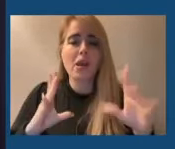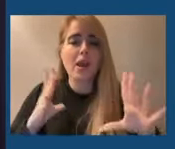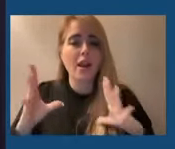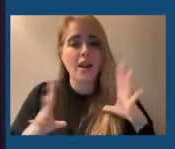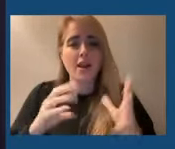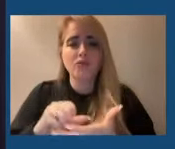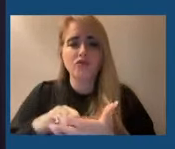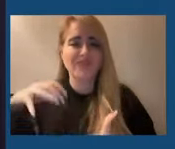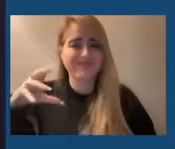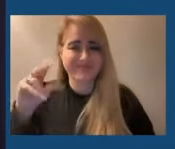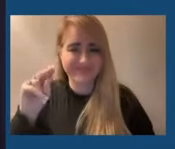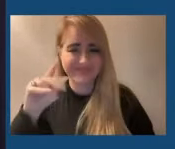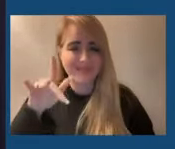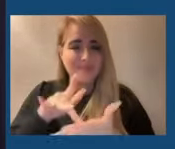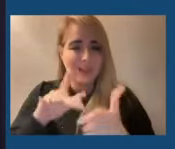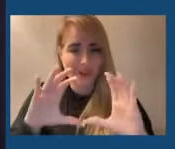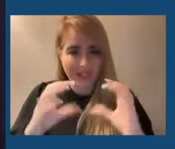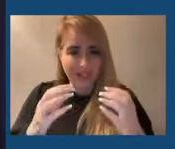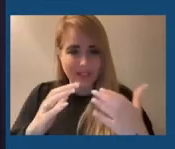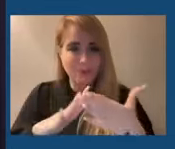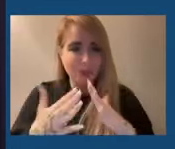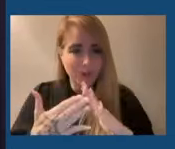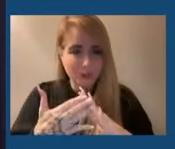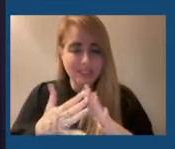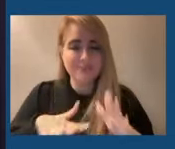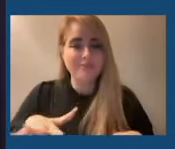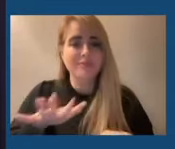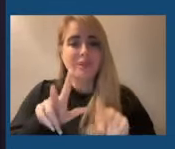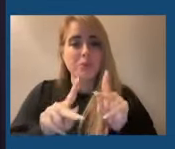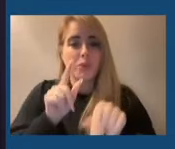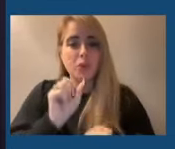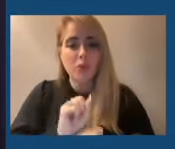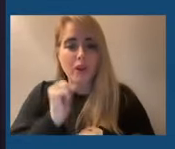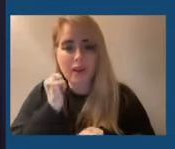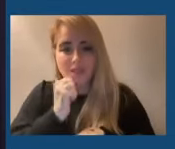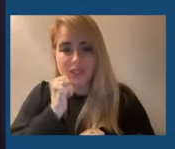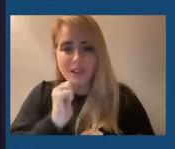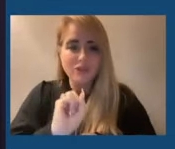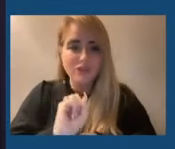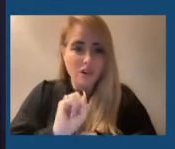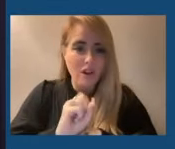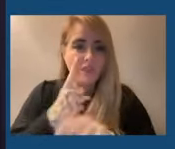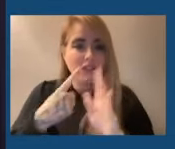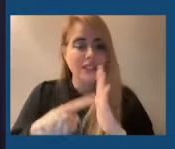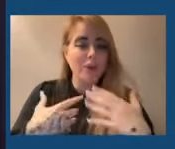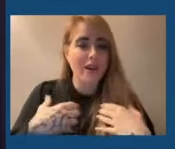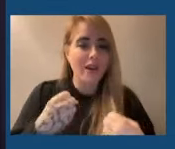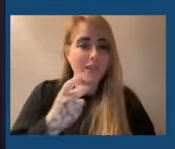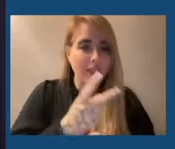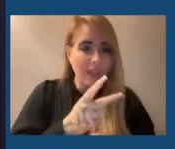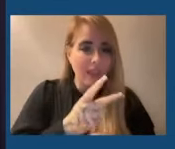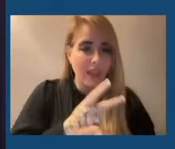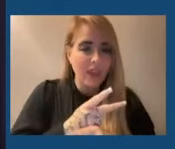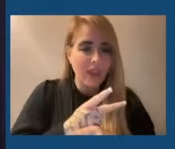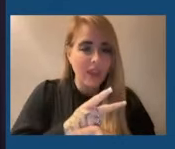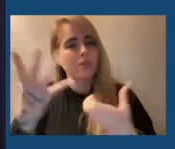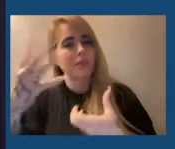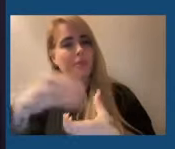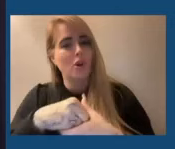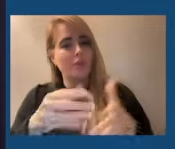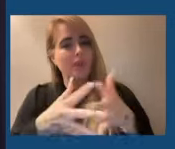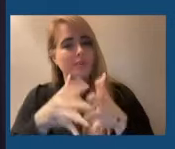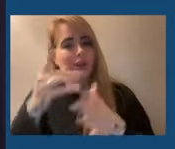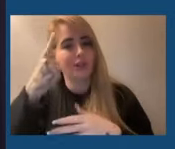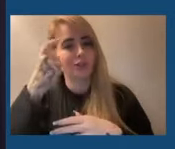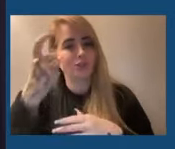is middle-class communities, people working everyday jobs like in healthcare, looking to be a part of that American dream.